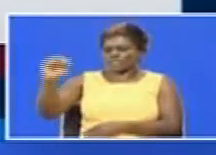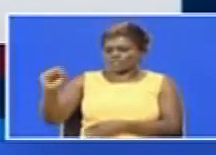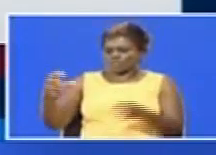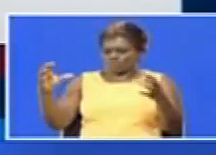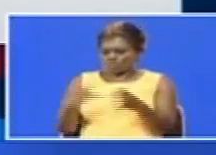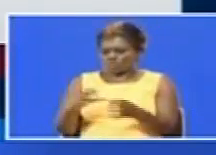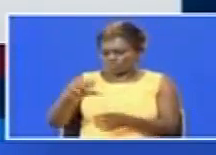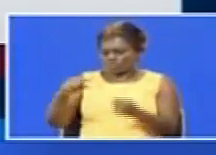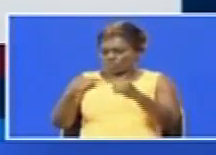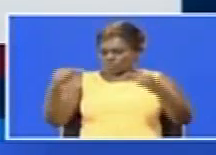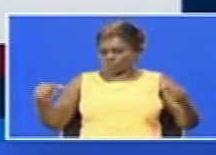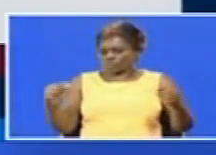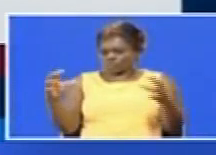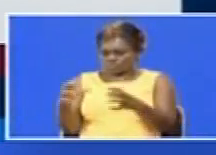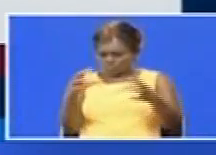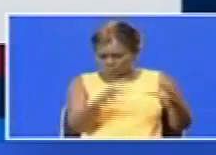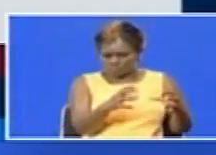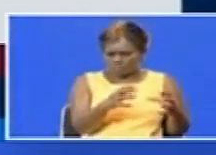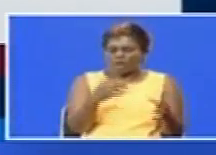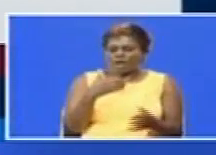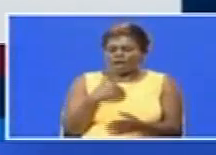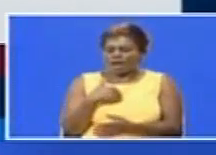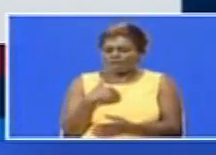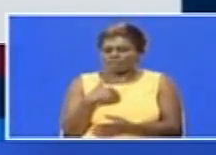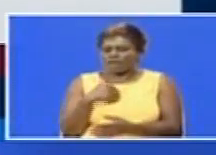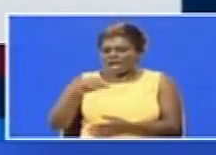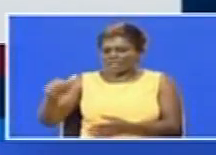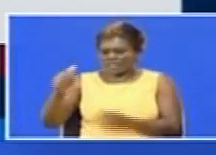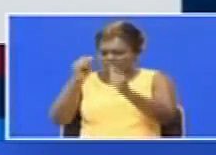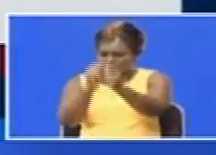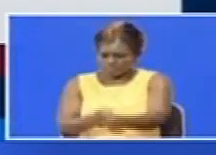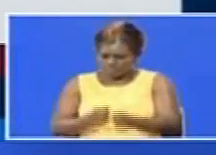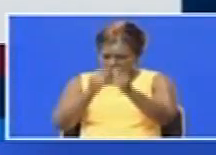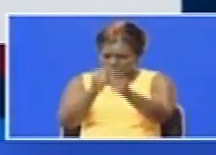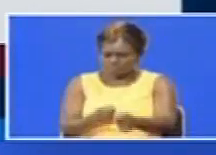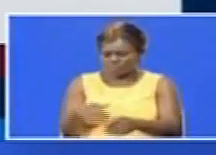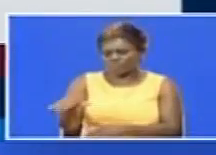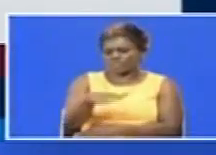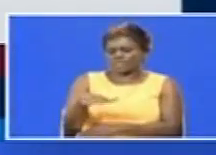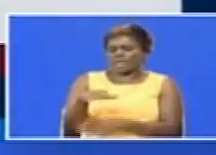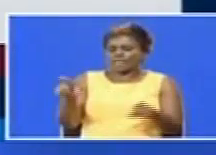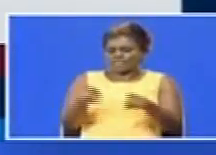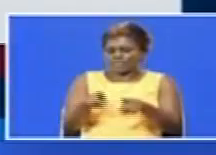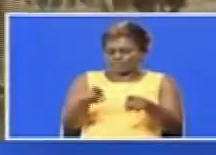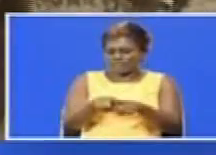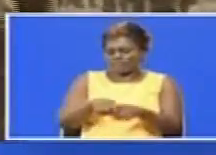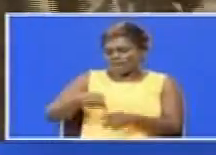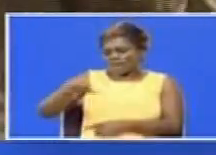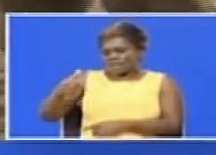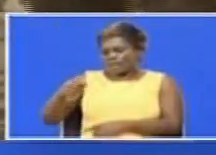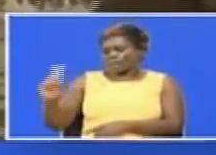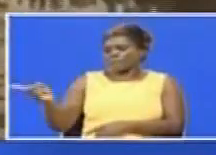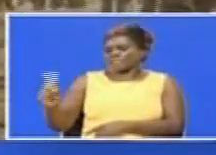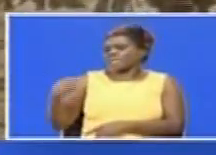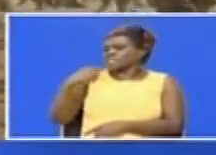of unarmed opposition parties will run the cabinet affairs and agriculture portfolios. Also in a rare move, President Salva Kiir